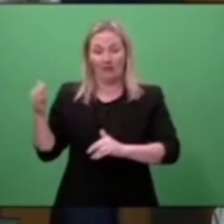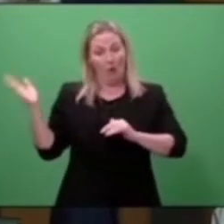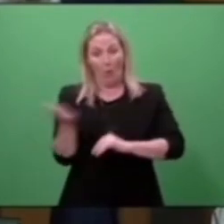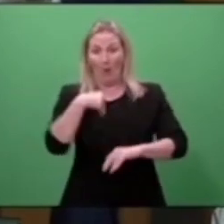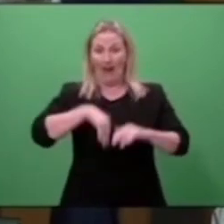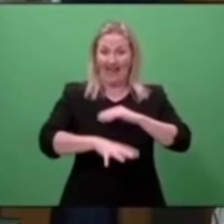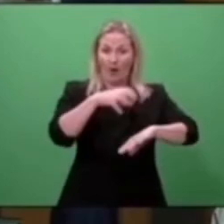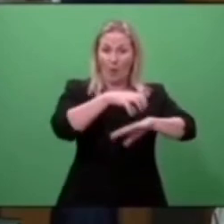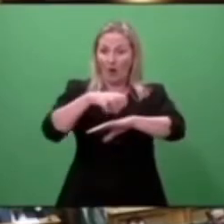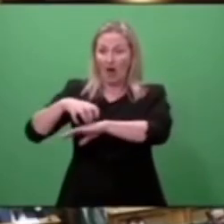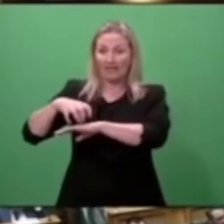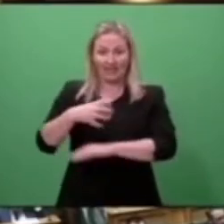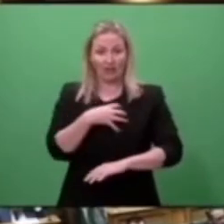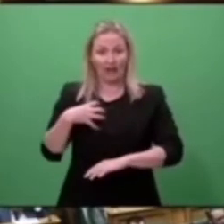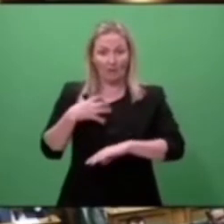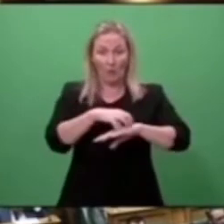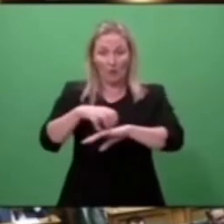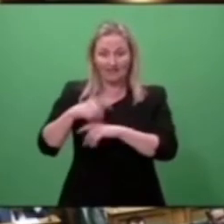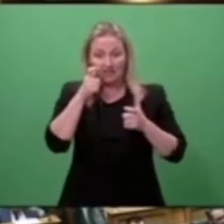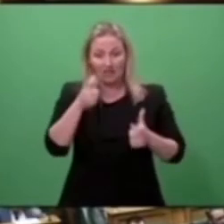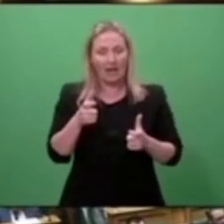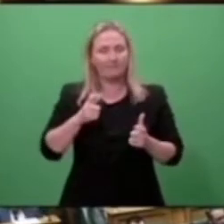Mr. Speaker,